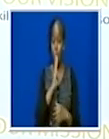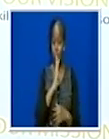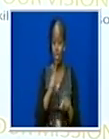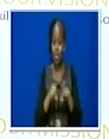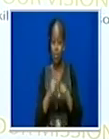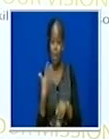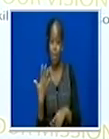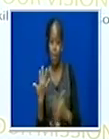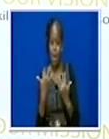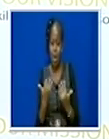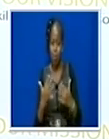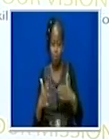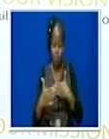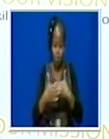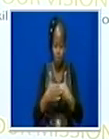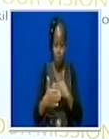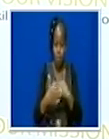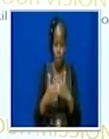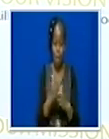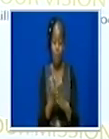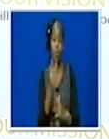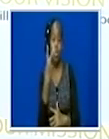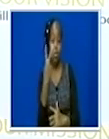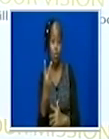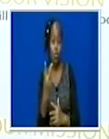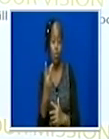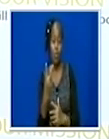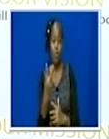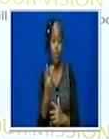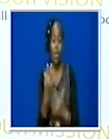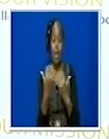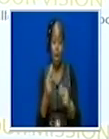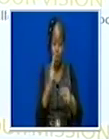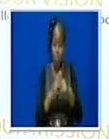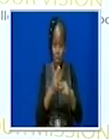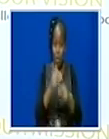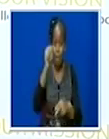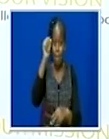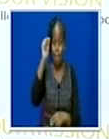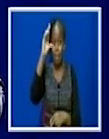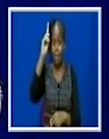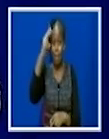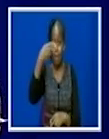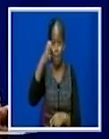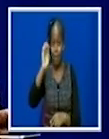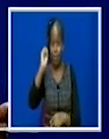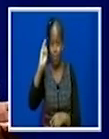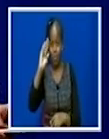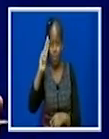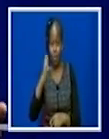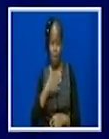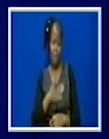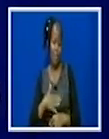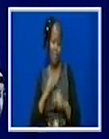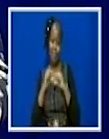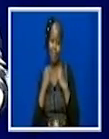the attraction between them, that force of attraction between them, we refer to as adhesive force. Pole, bwana. Hiyo mbio na hii